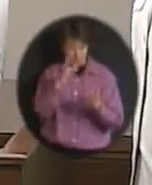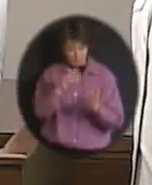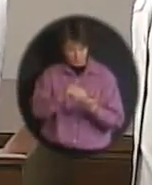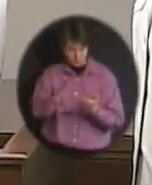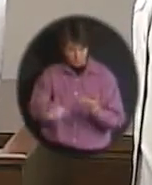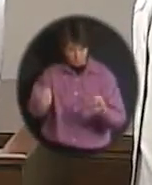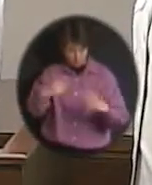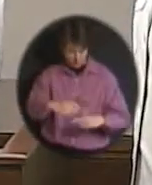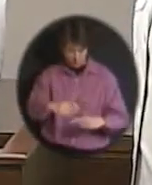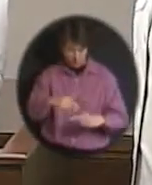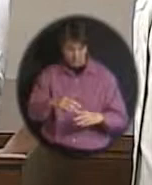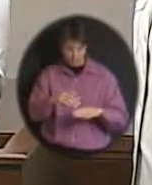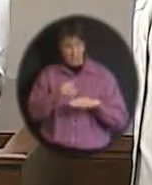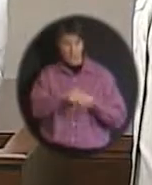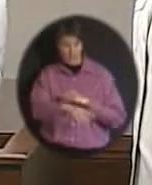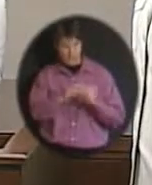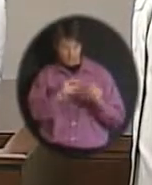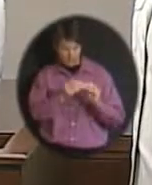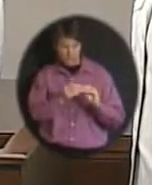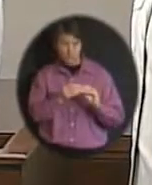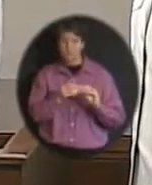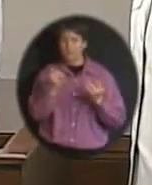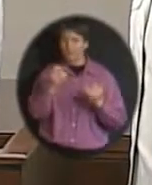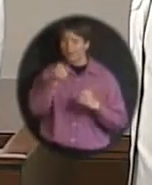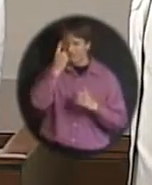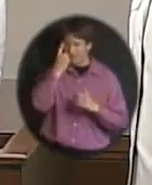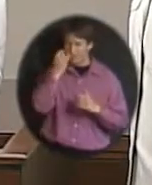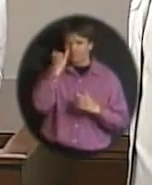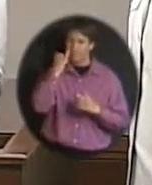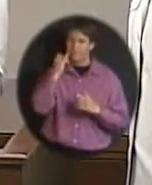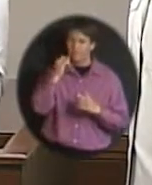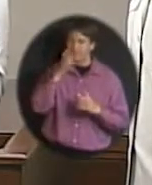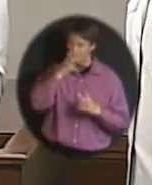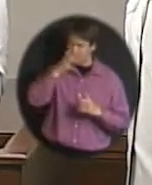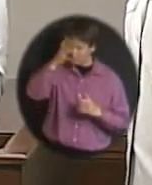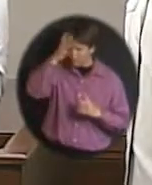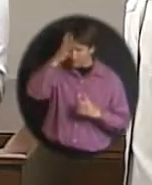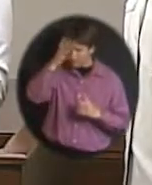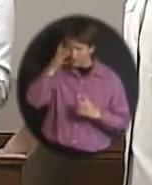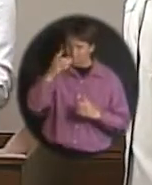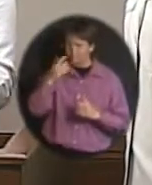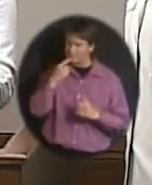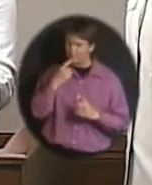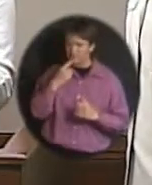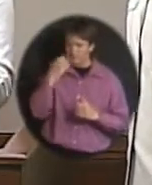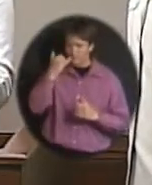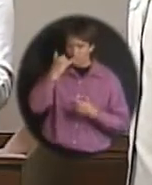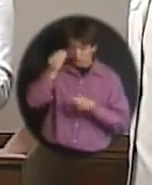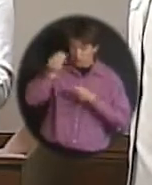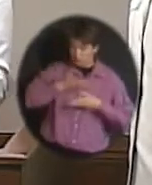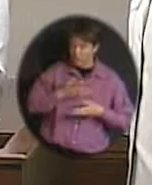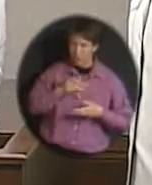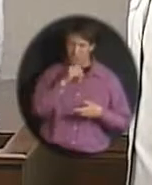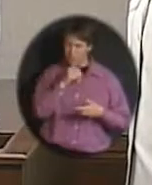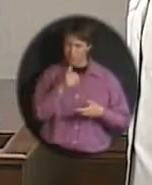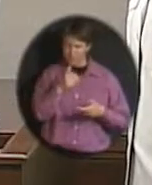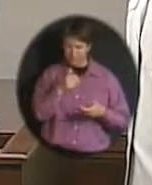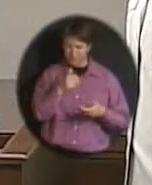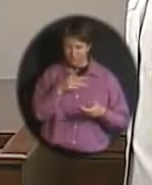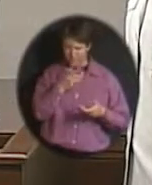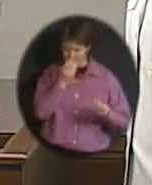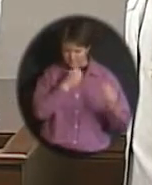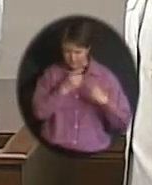then turn in attendance numbers. Now, of course, if we have a parent notify us that they aren't going to access the food, or we know that we'll subtract that,